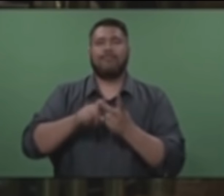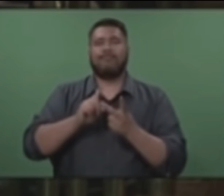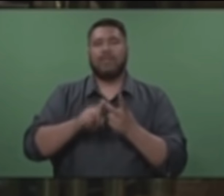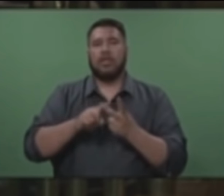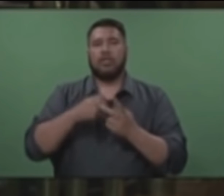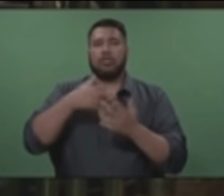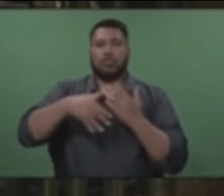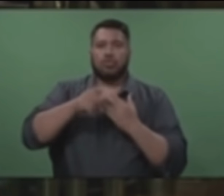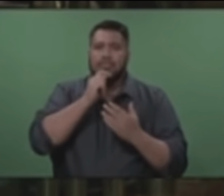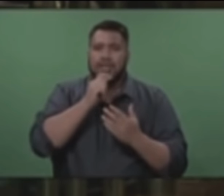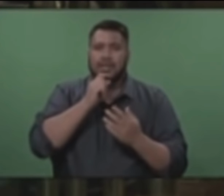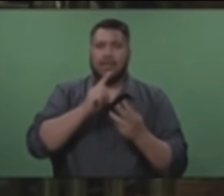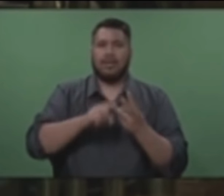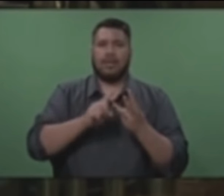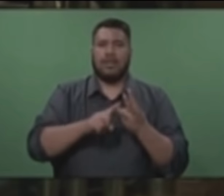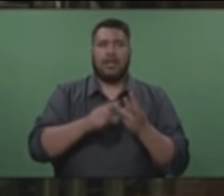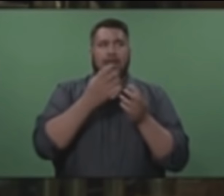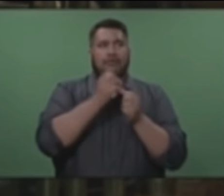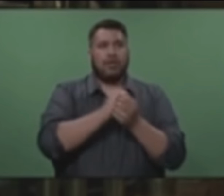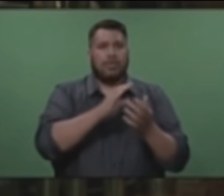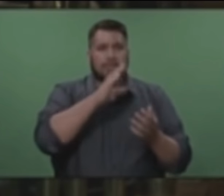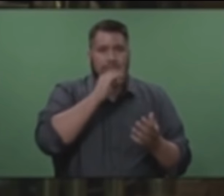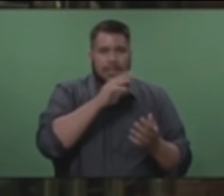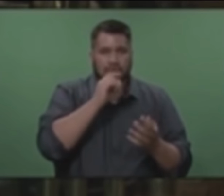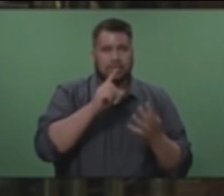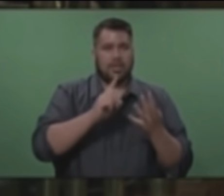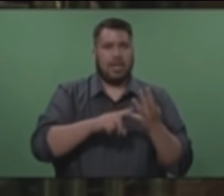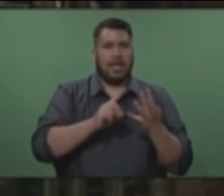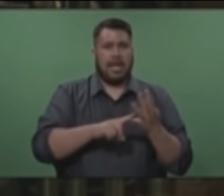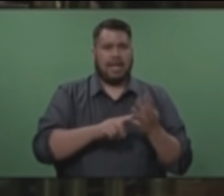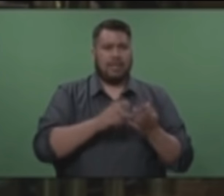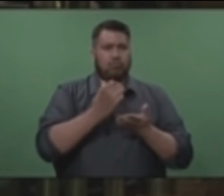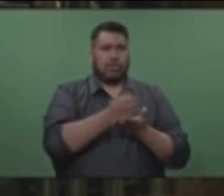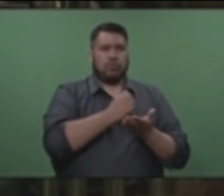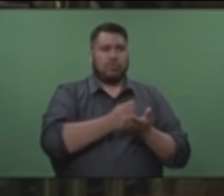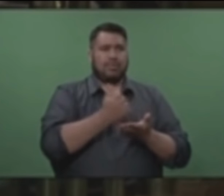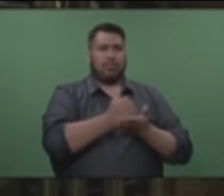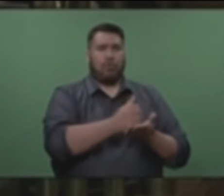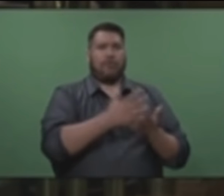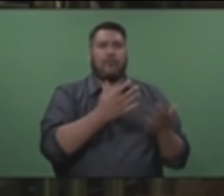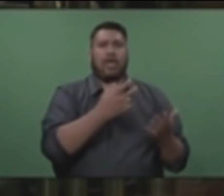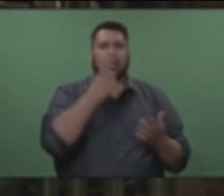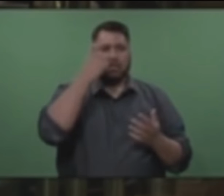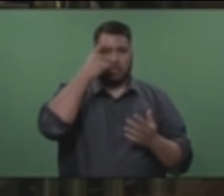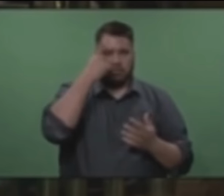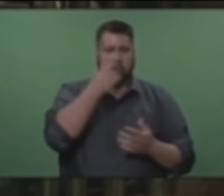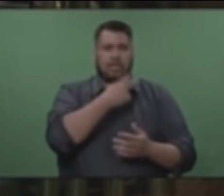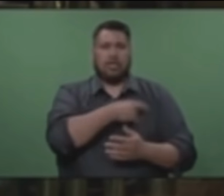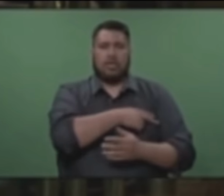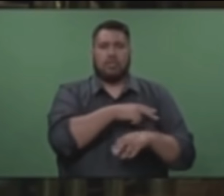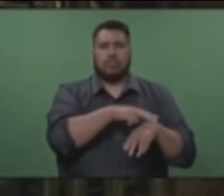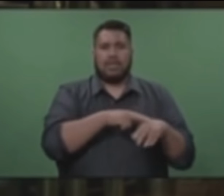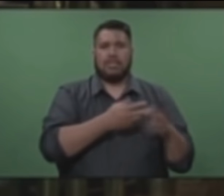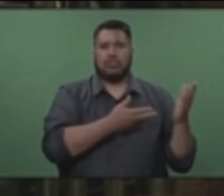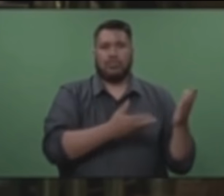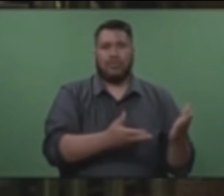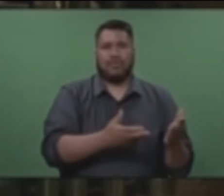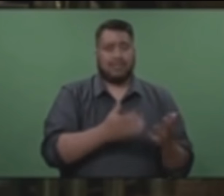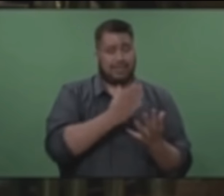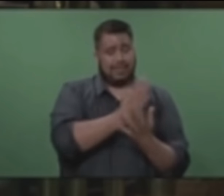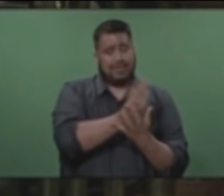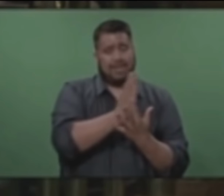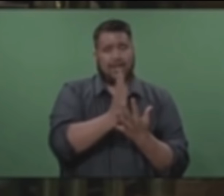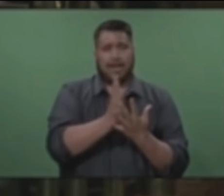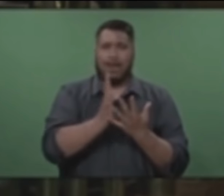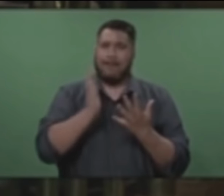and the performance of the security and intelligence services. It is critical that we get these issues right, that